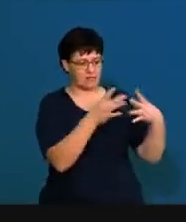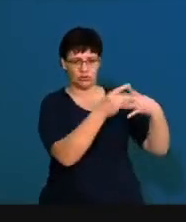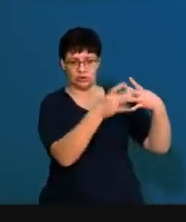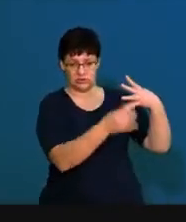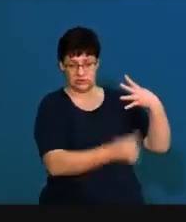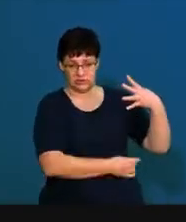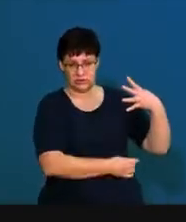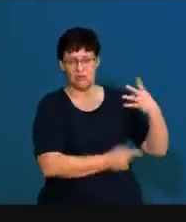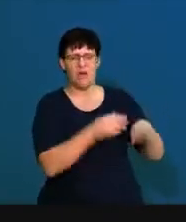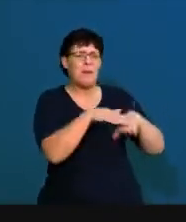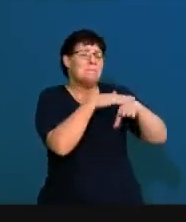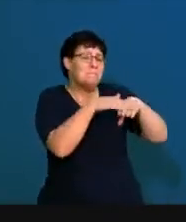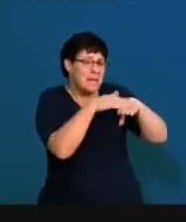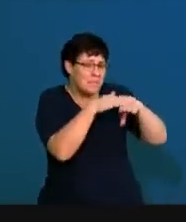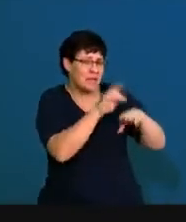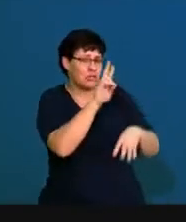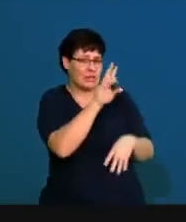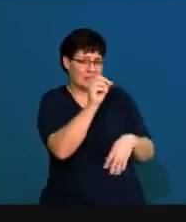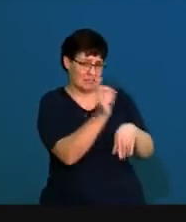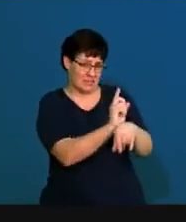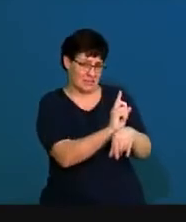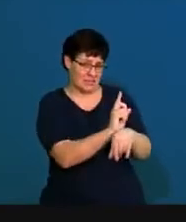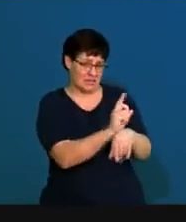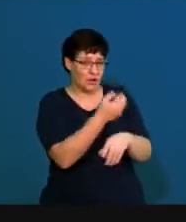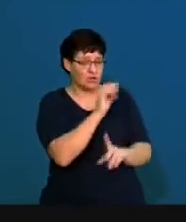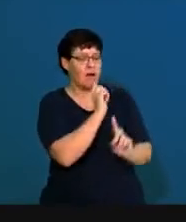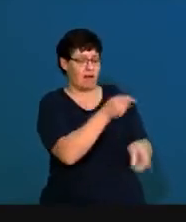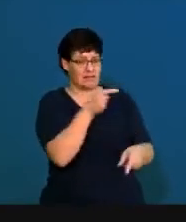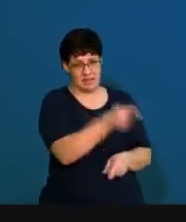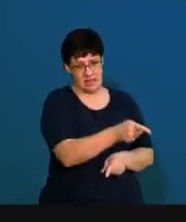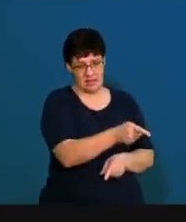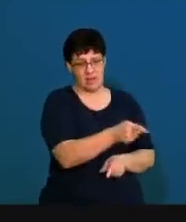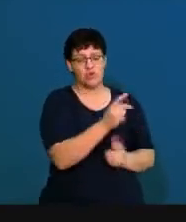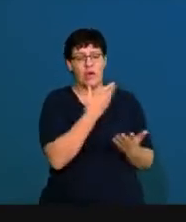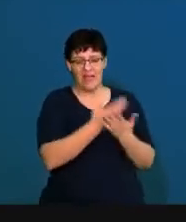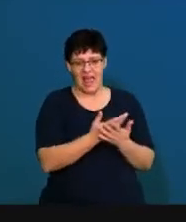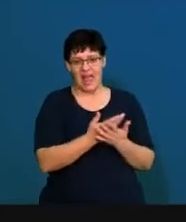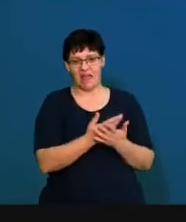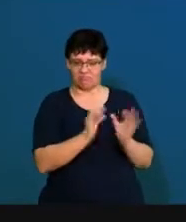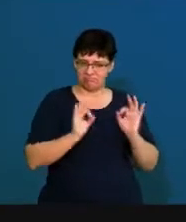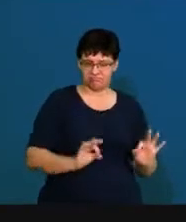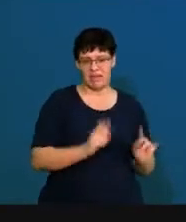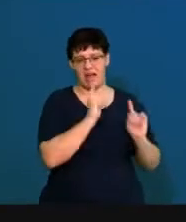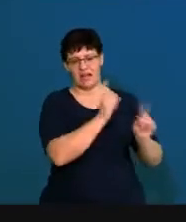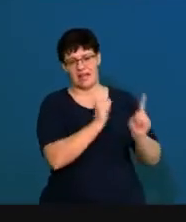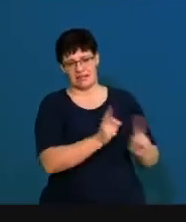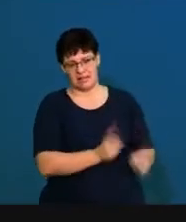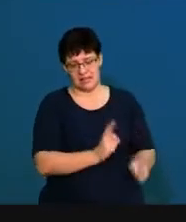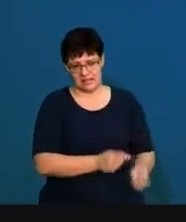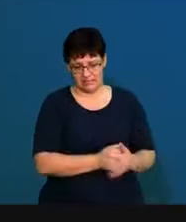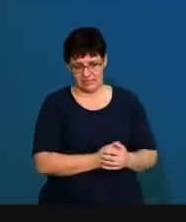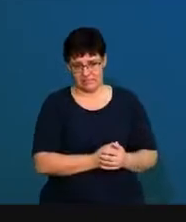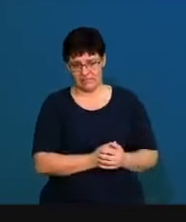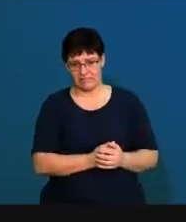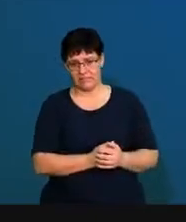So you need a minimum of 20 minutes, if not more, for you to respond to those multiple choice. But the